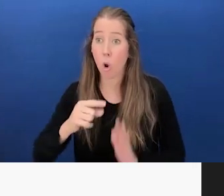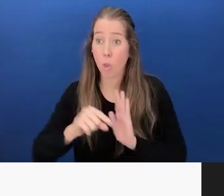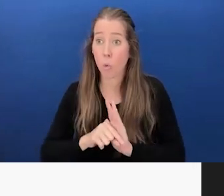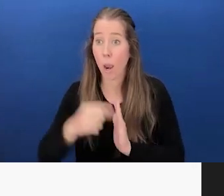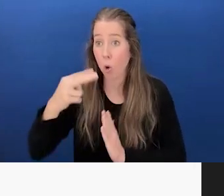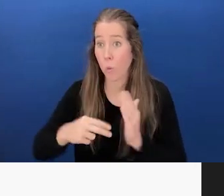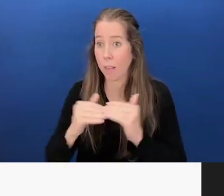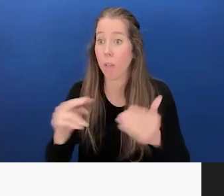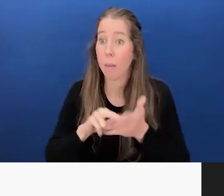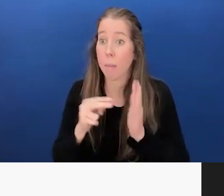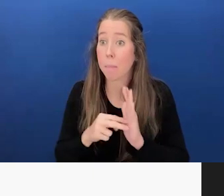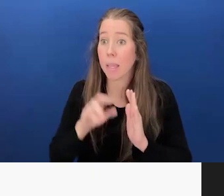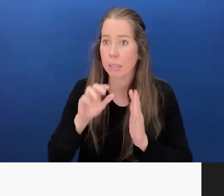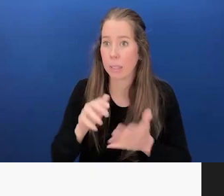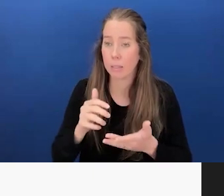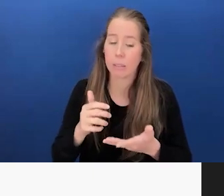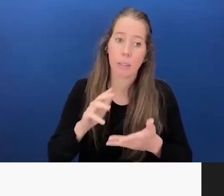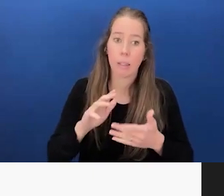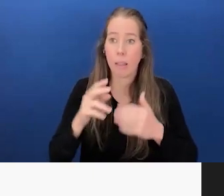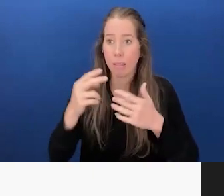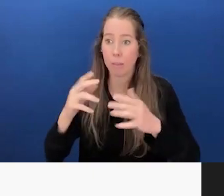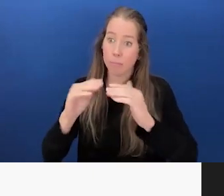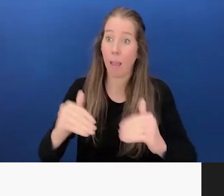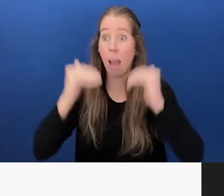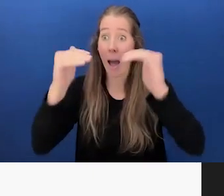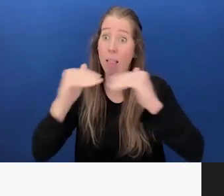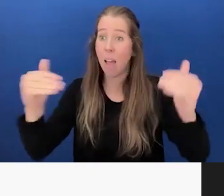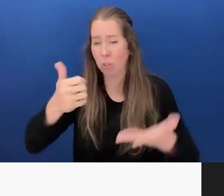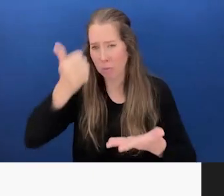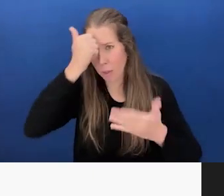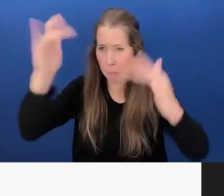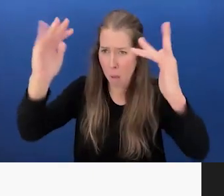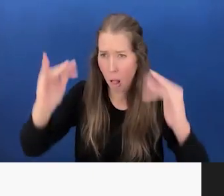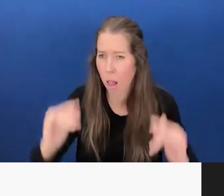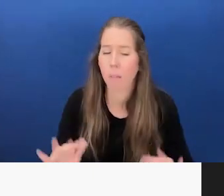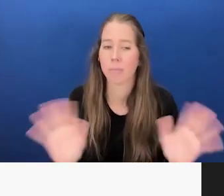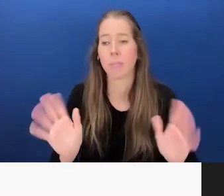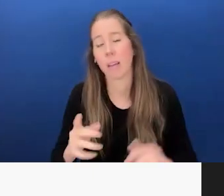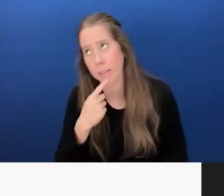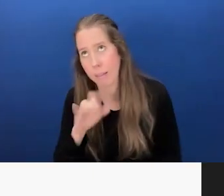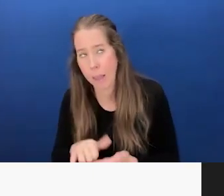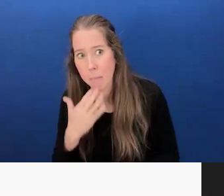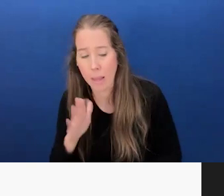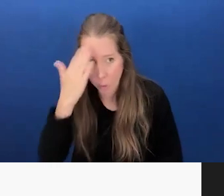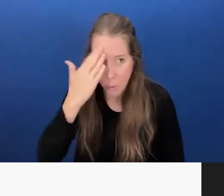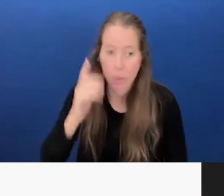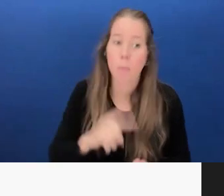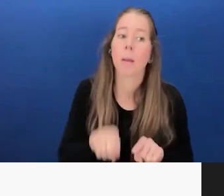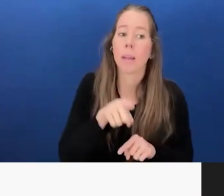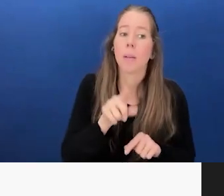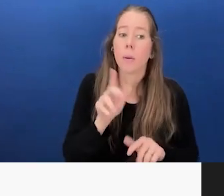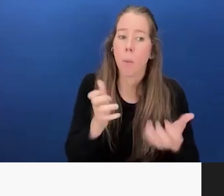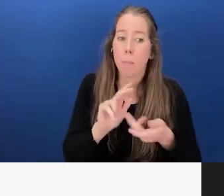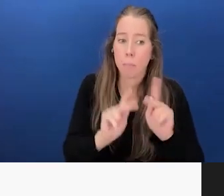all the jargon. No, that's the wrong term, I know, but I said it. There it is. Dumbs down all the jargon so that people that aren't yet familiar with the